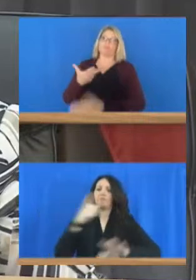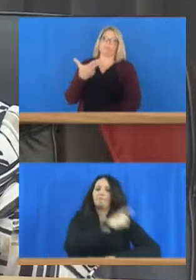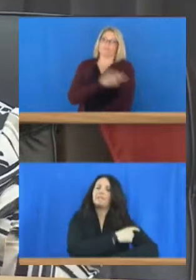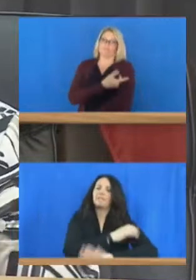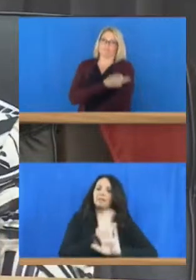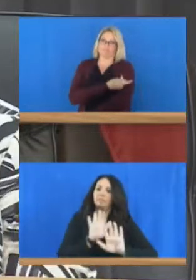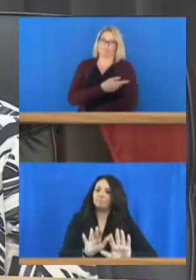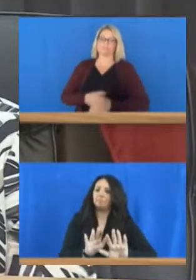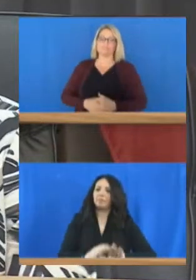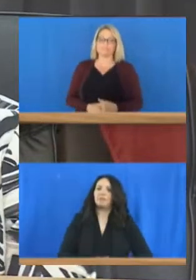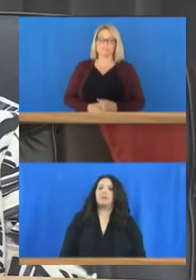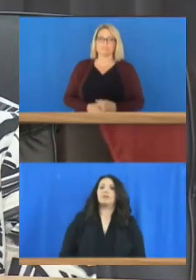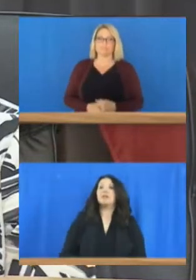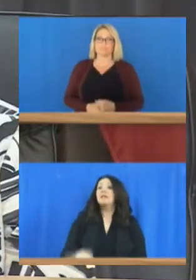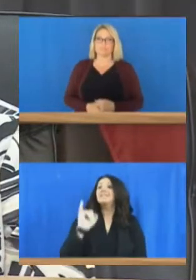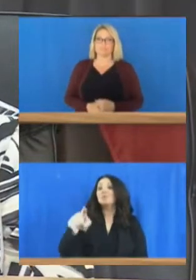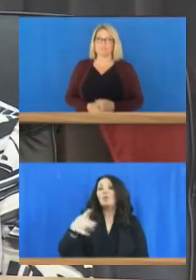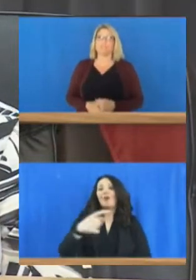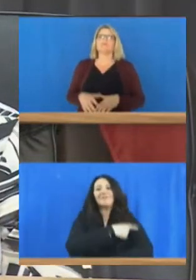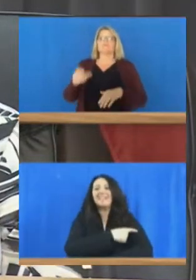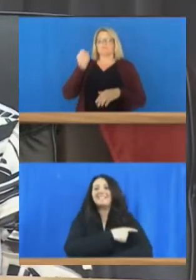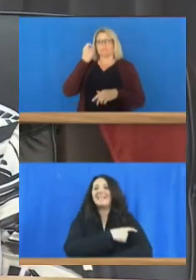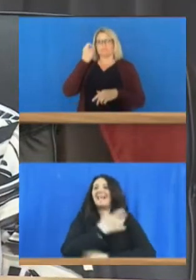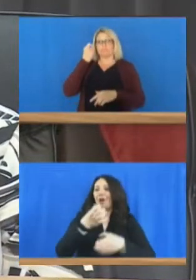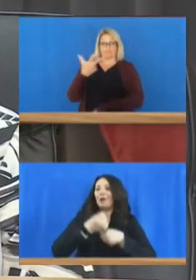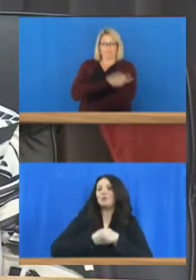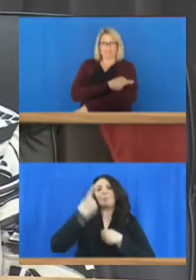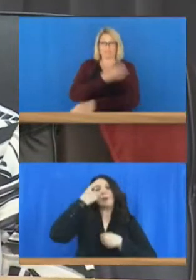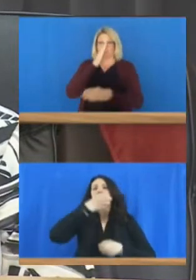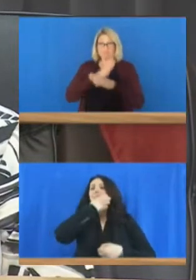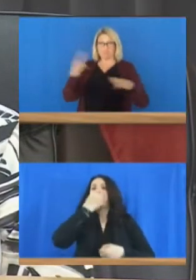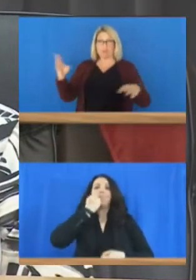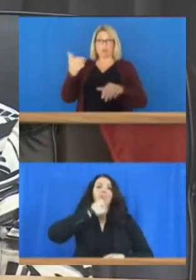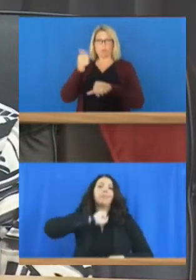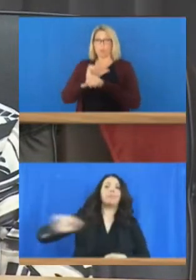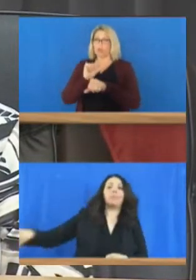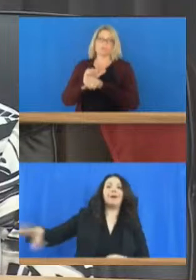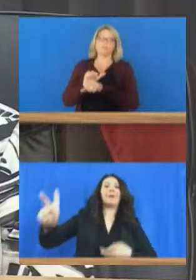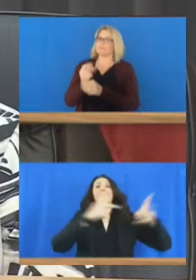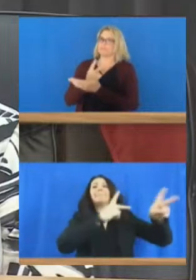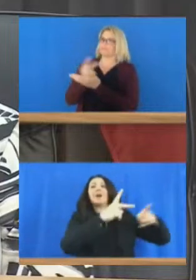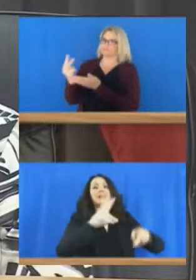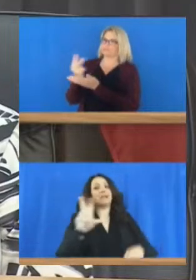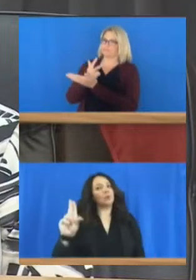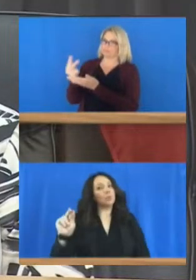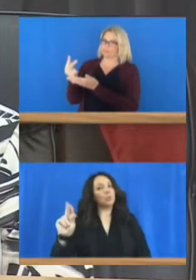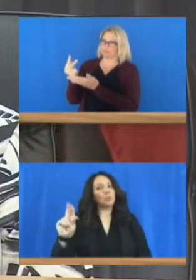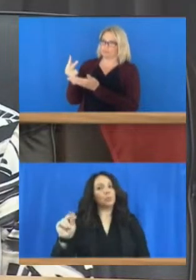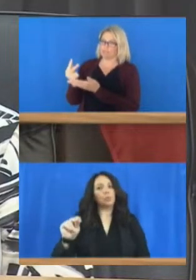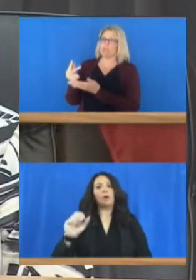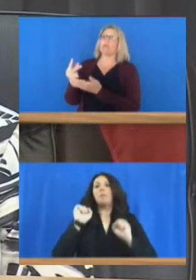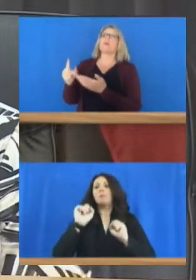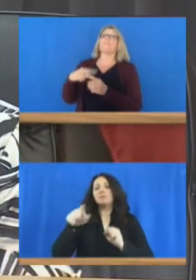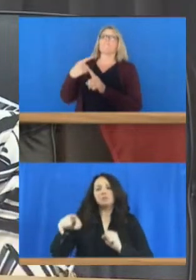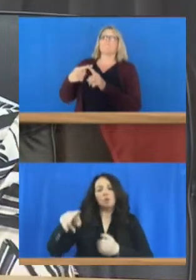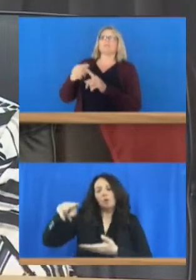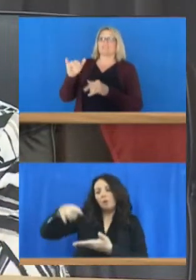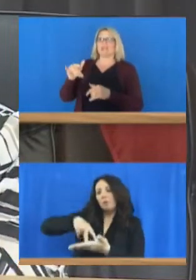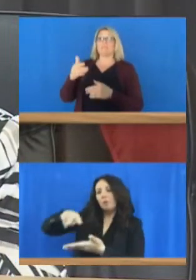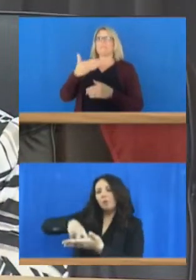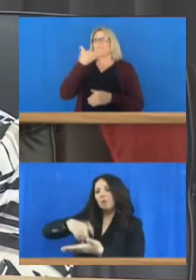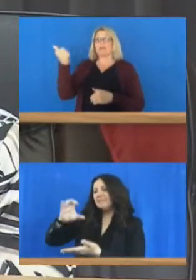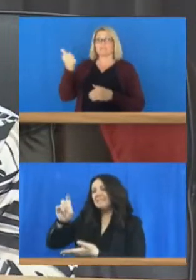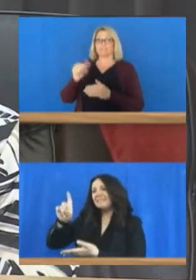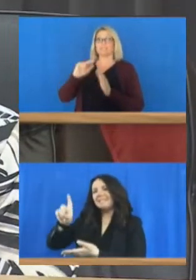that again is good news. But until then, it is very important that everyone continue to wear masks in public, observe physical distancing, wash your